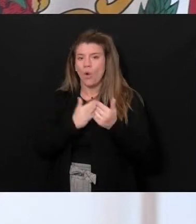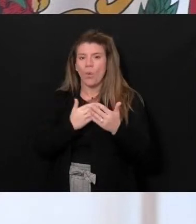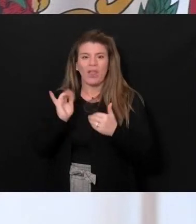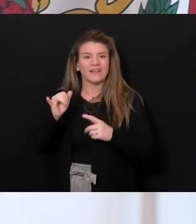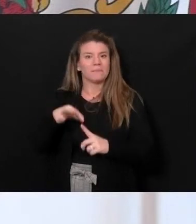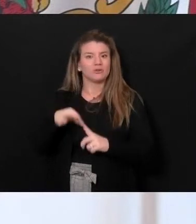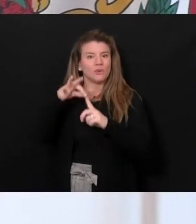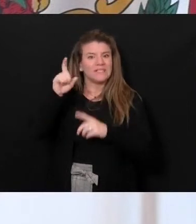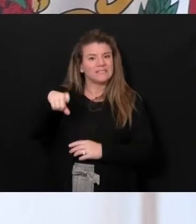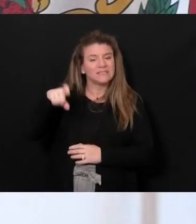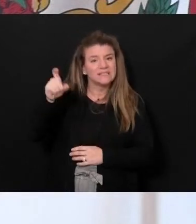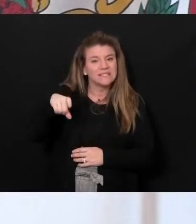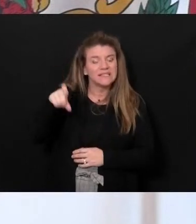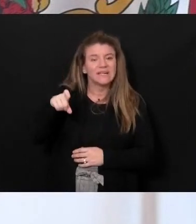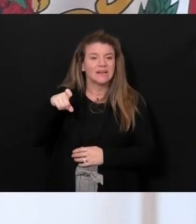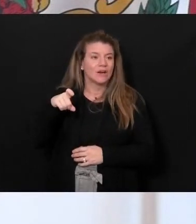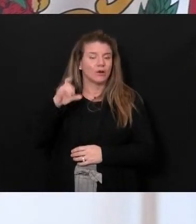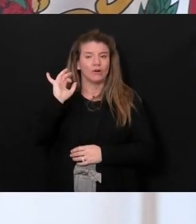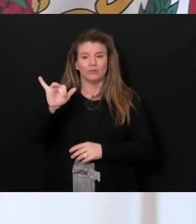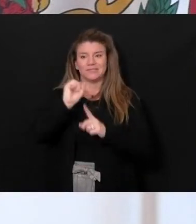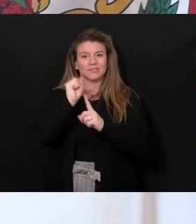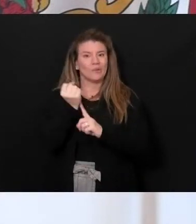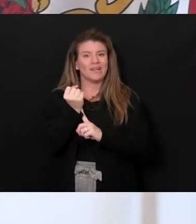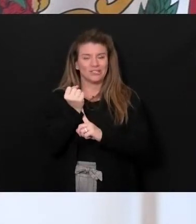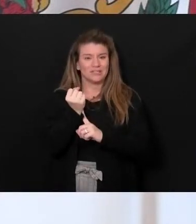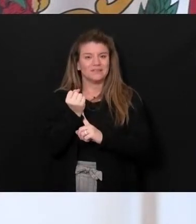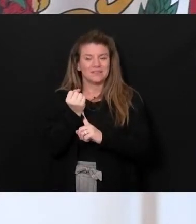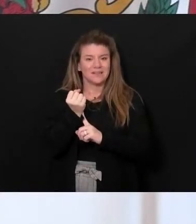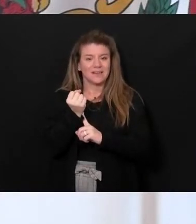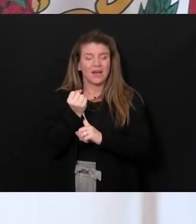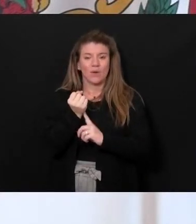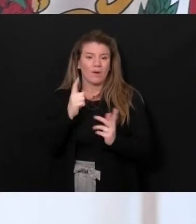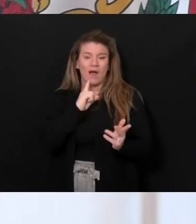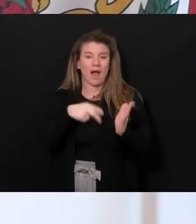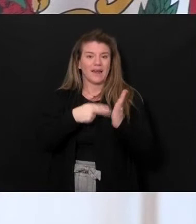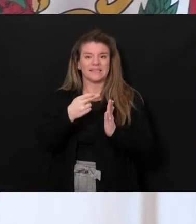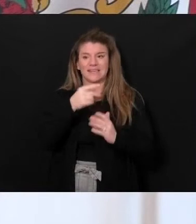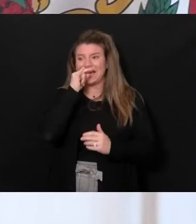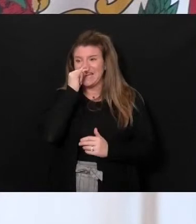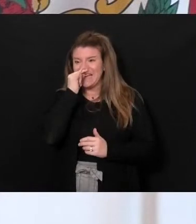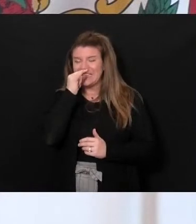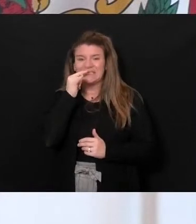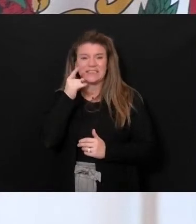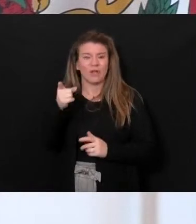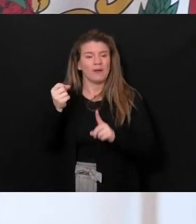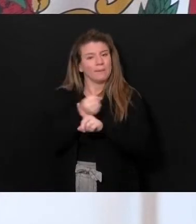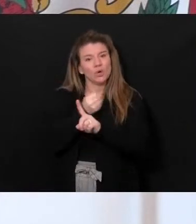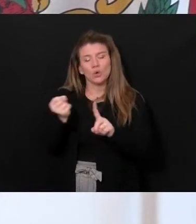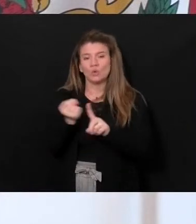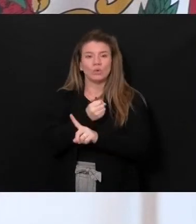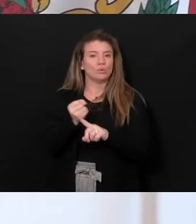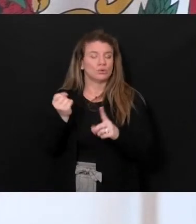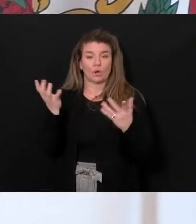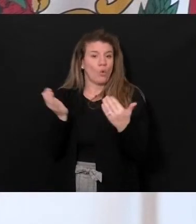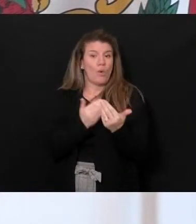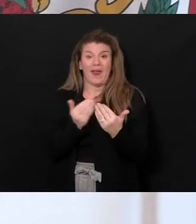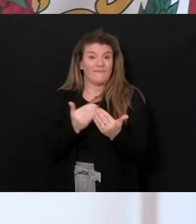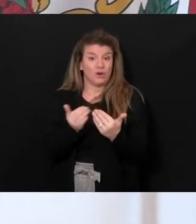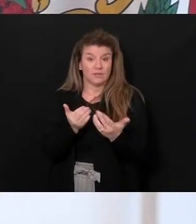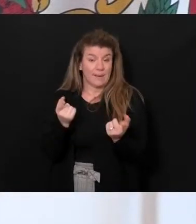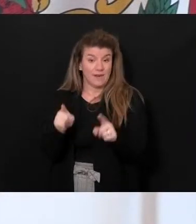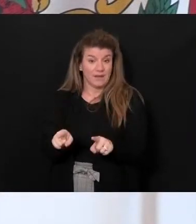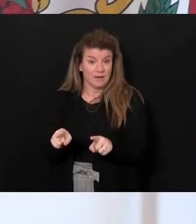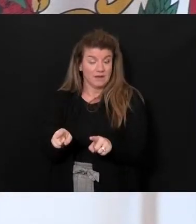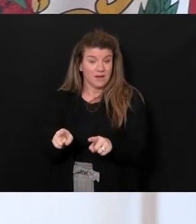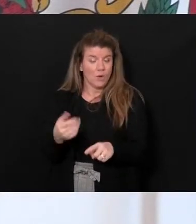special needs or situations to where, God forbid, kids are being abused or whatever it may be.